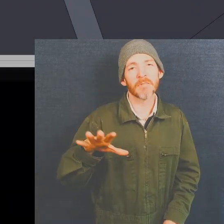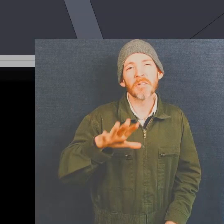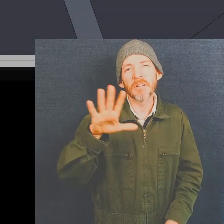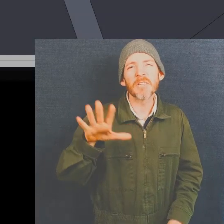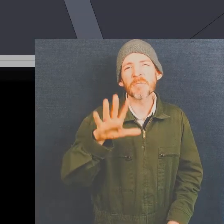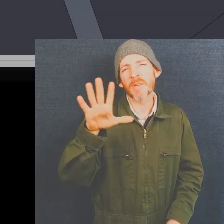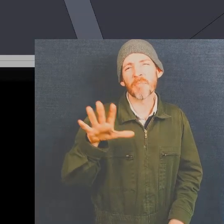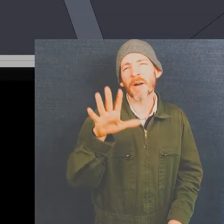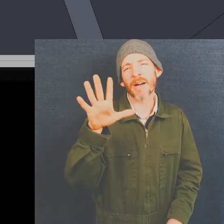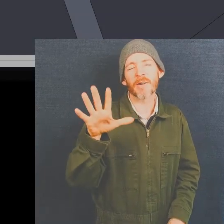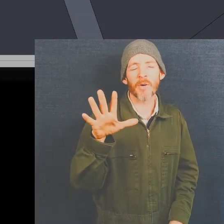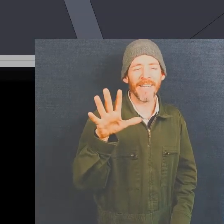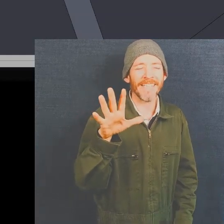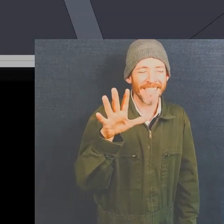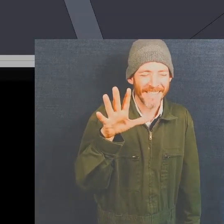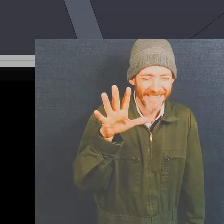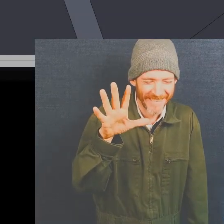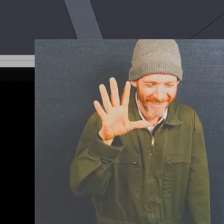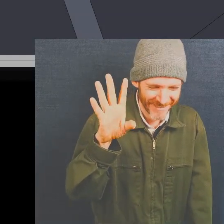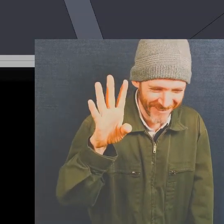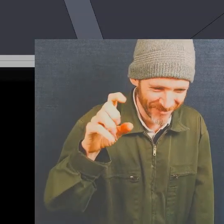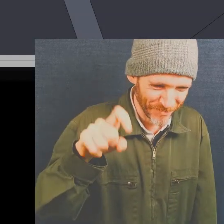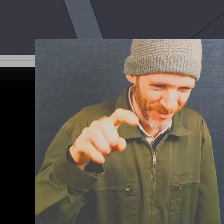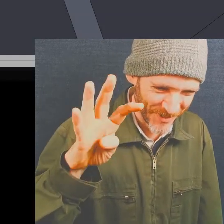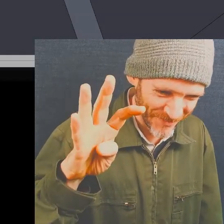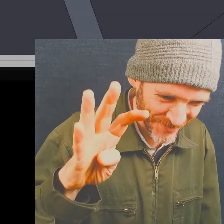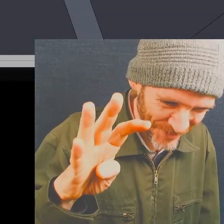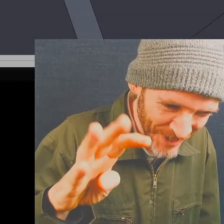0.4375. It needs to be about